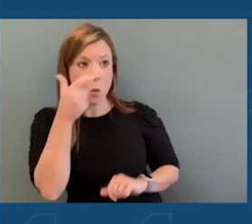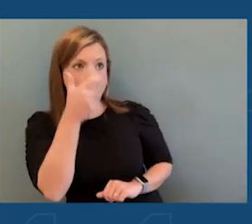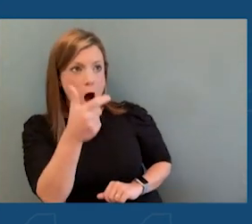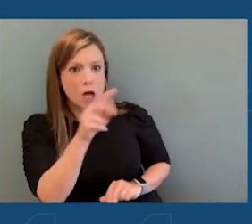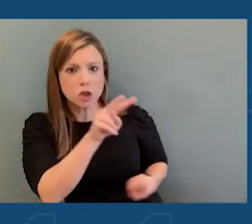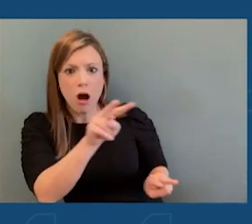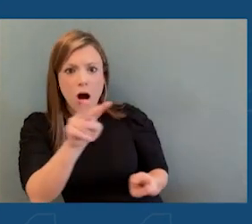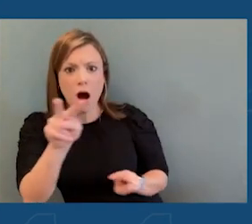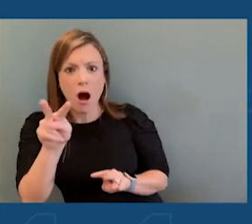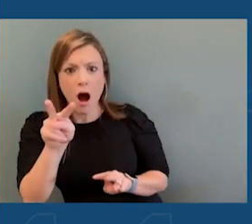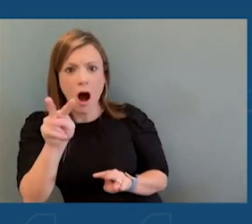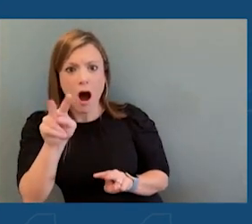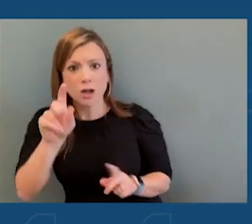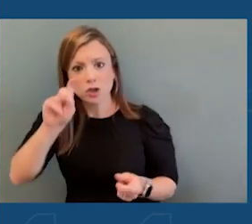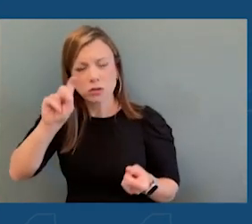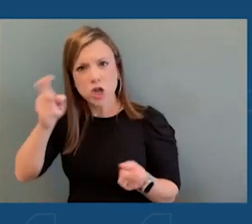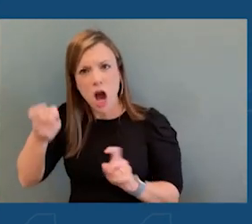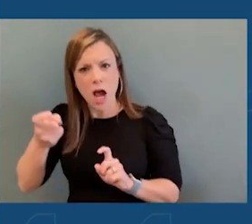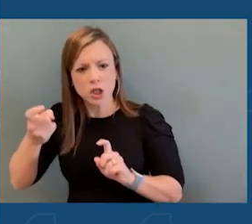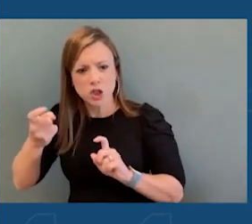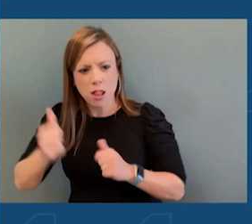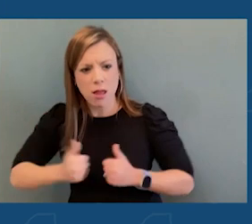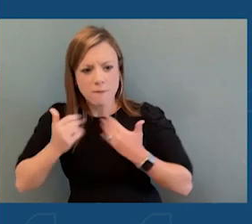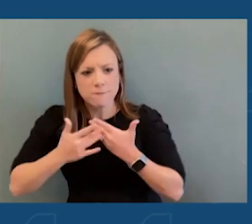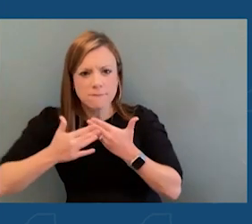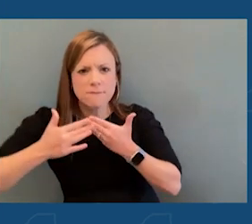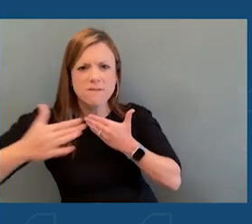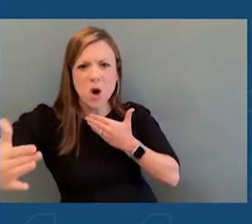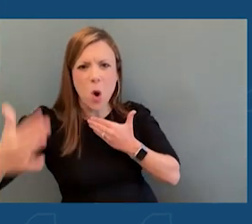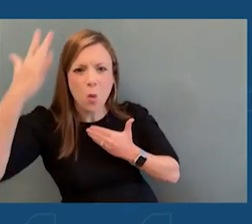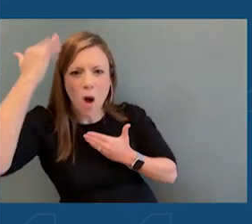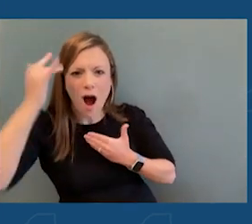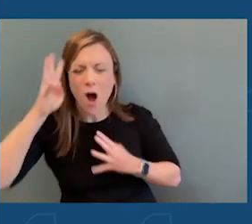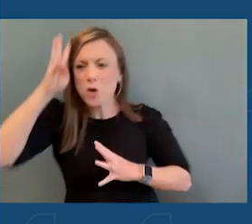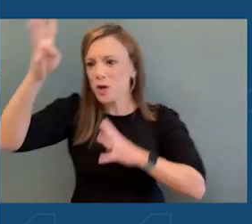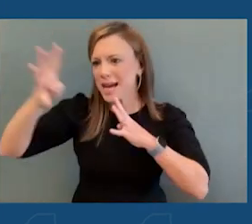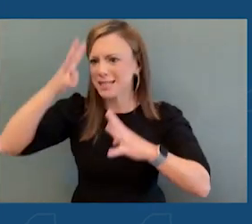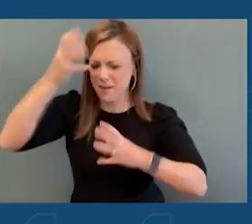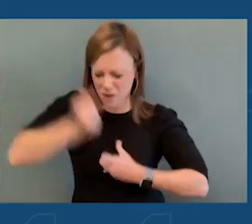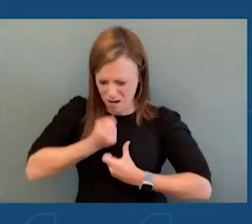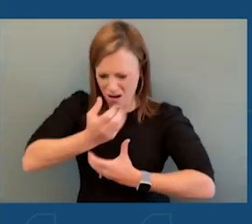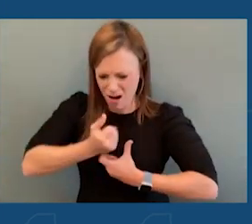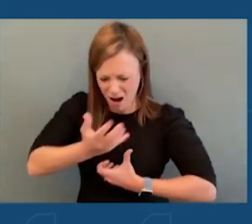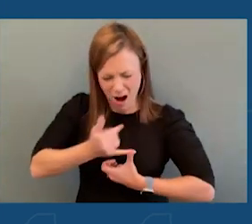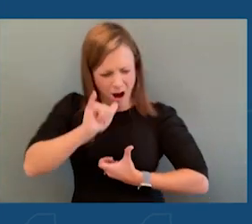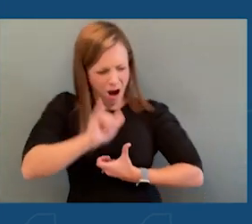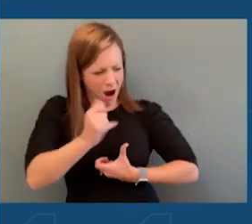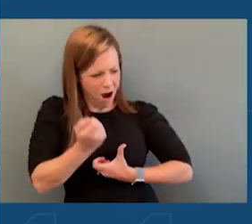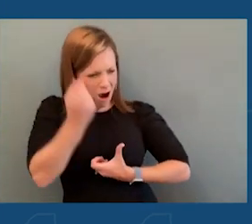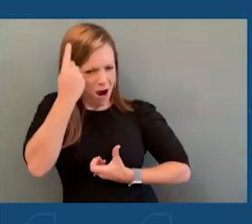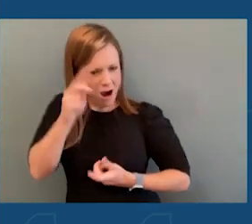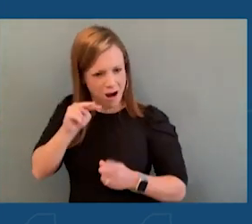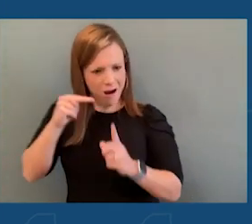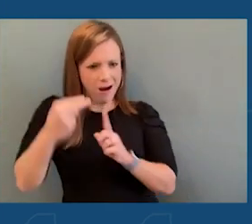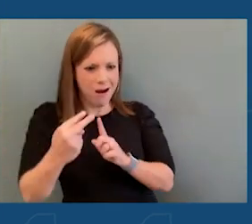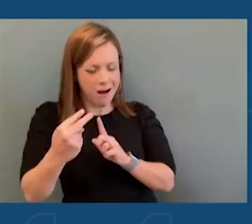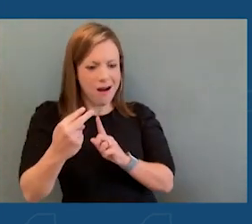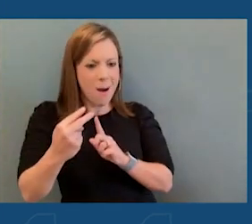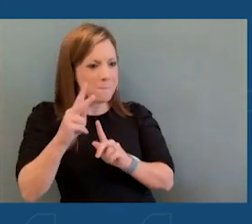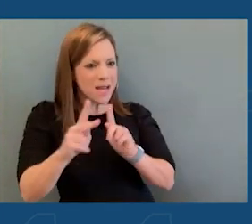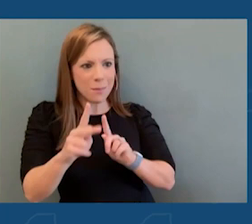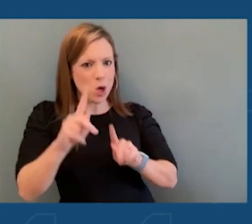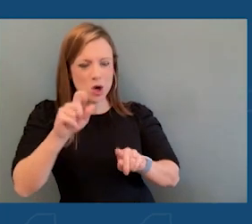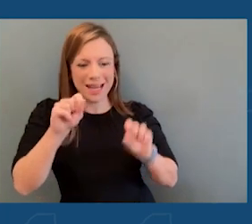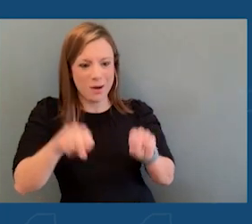of the stimulation and the creativity that'll unfold in this space, a place where people could only imagine what could happen,